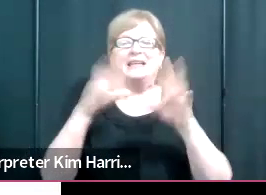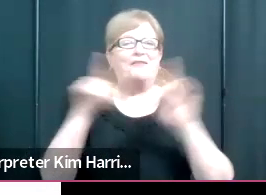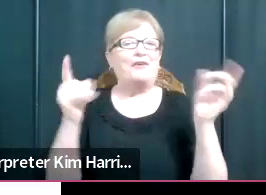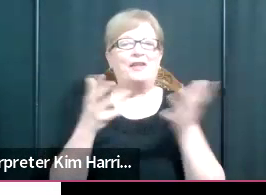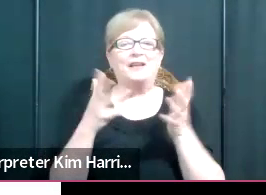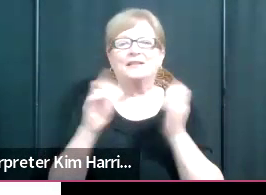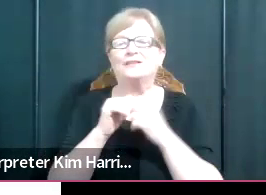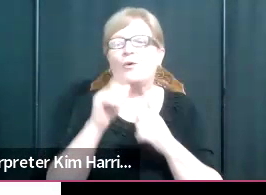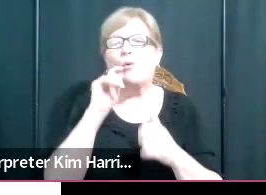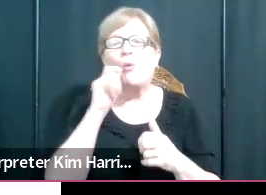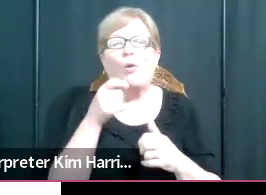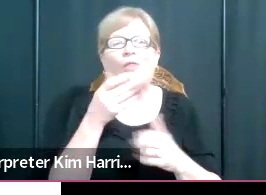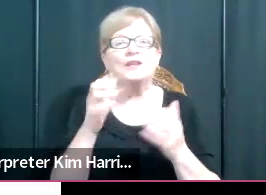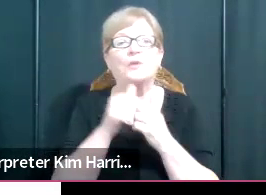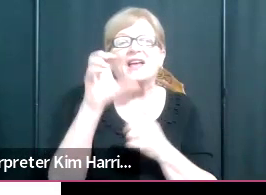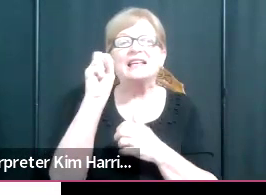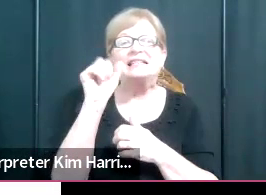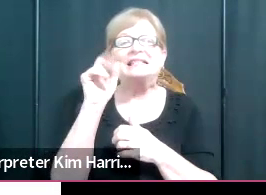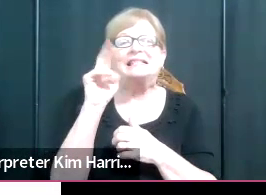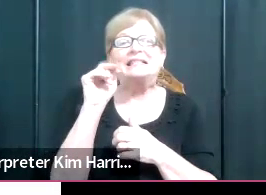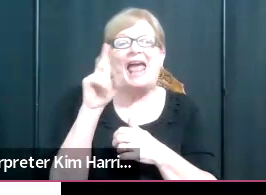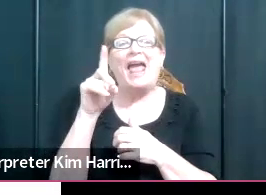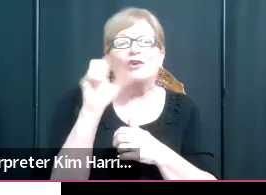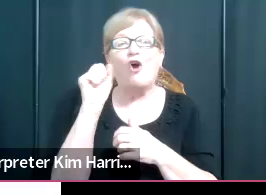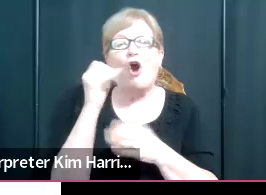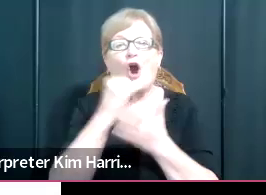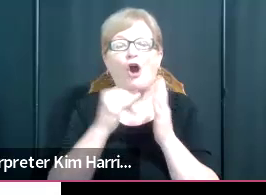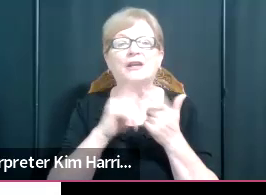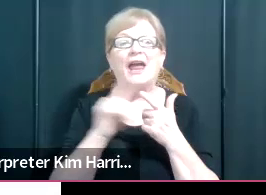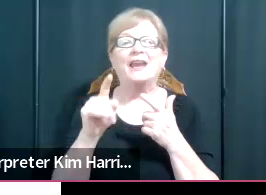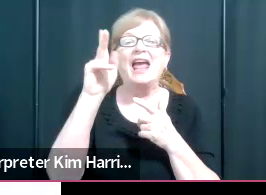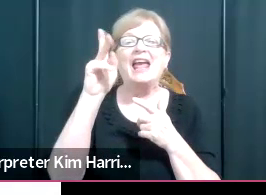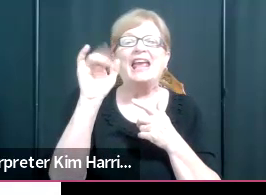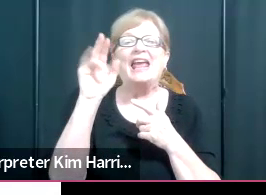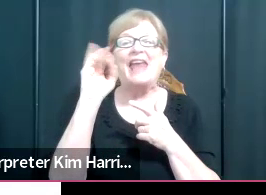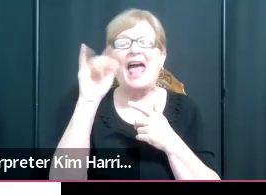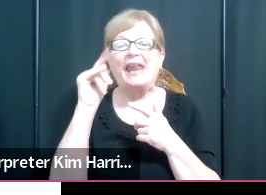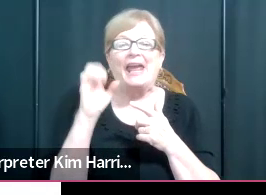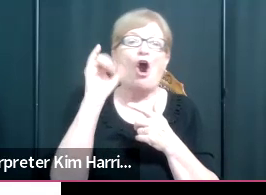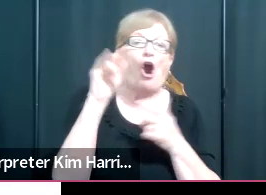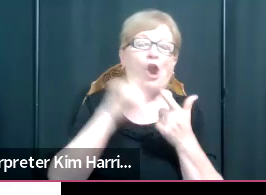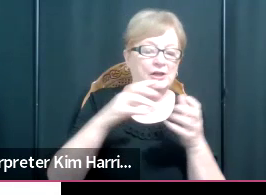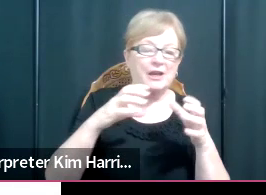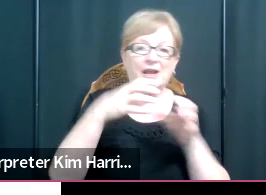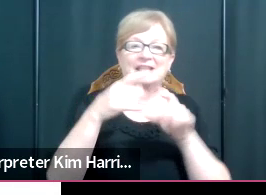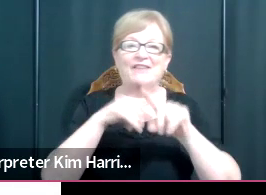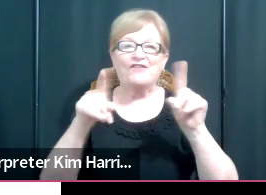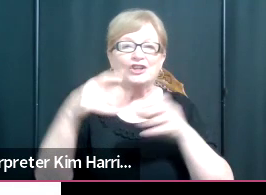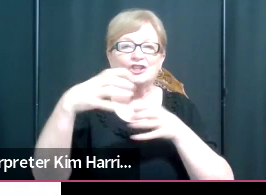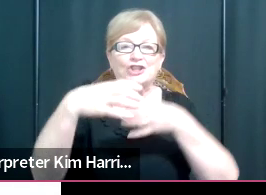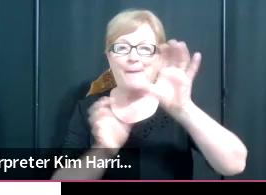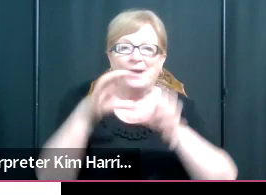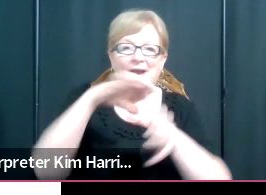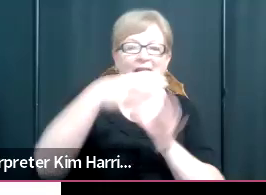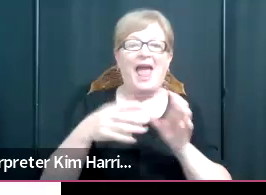are doing cool things with sand art and kinetic sand, putting it into different shapes and cutting it. There is someone